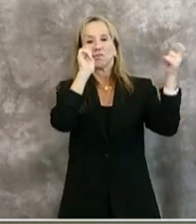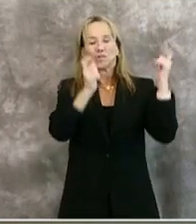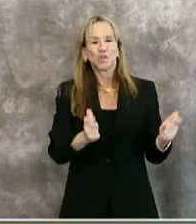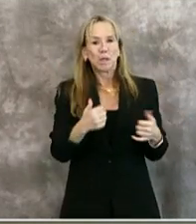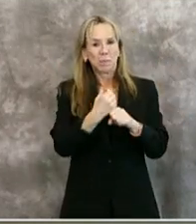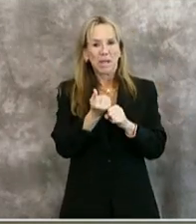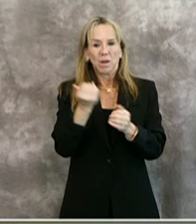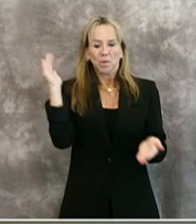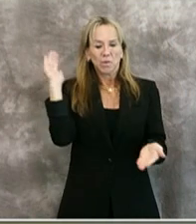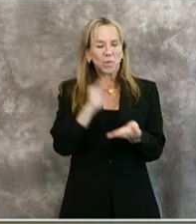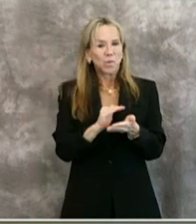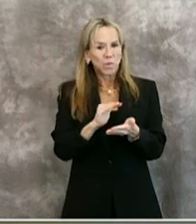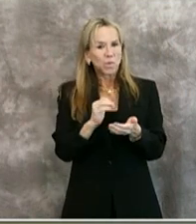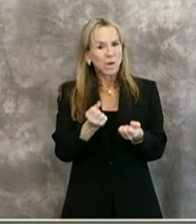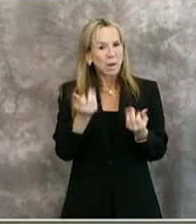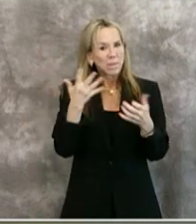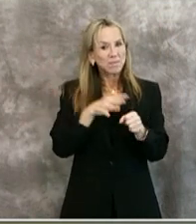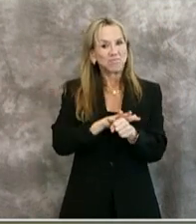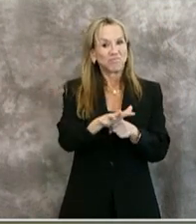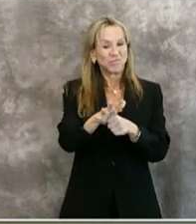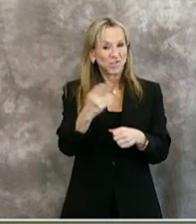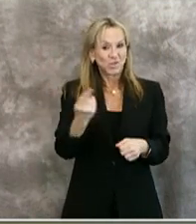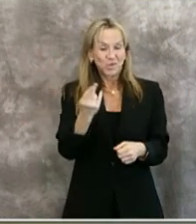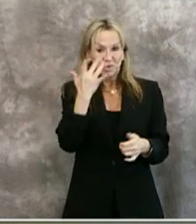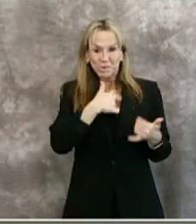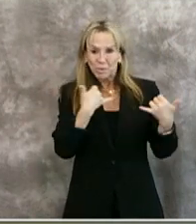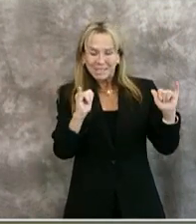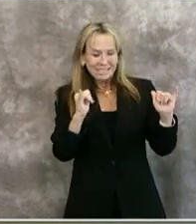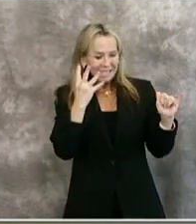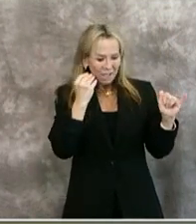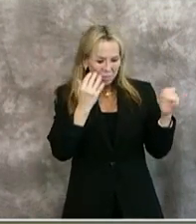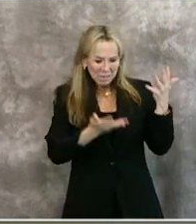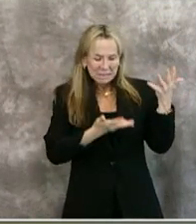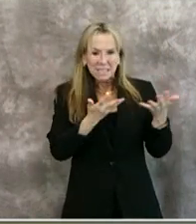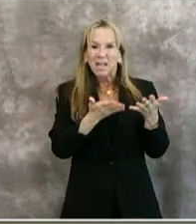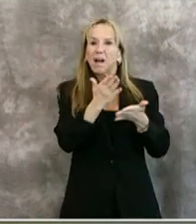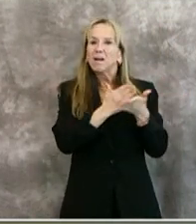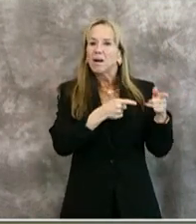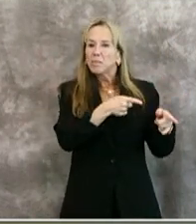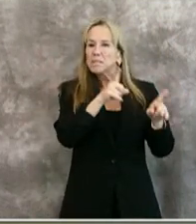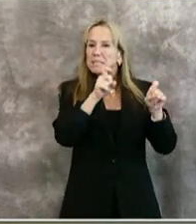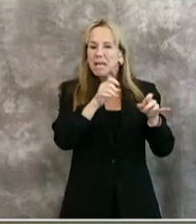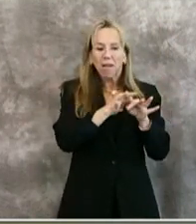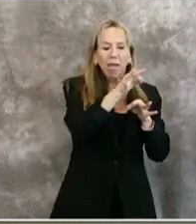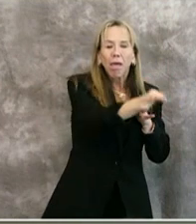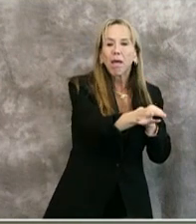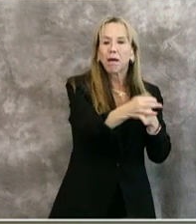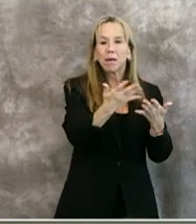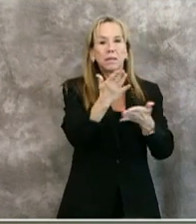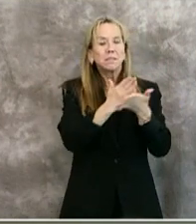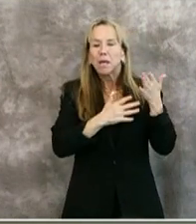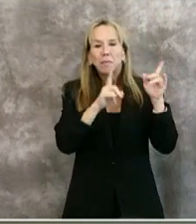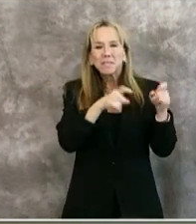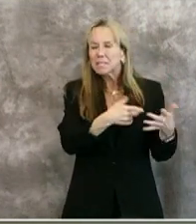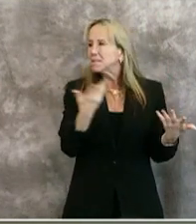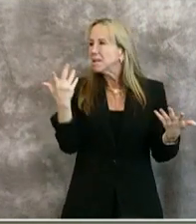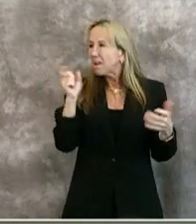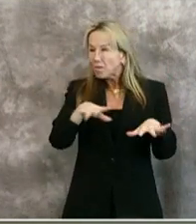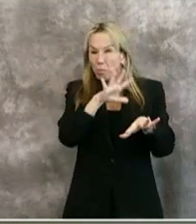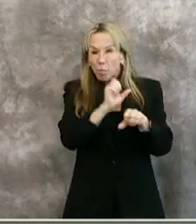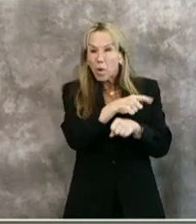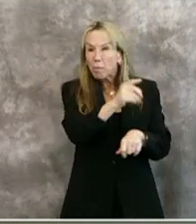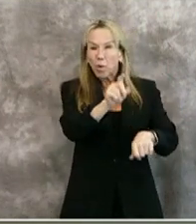but in particular throughout California and throughout America, are experiencing unacceptable delays in the time it takes to get an appointment,